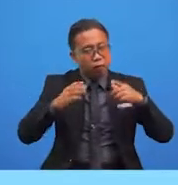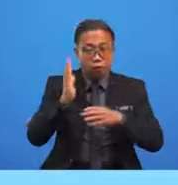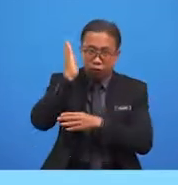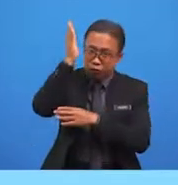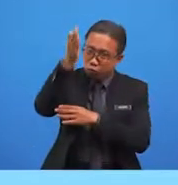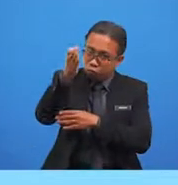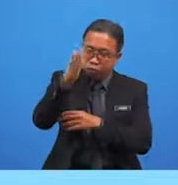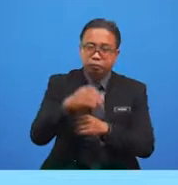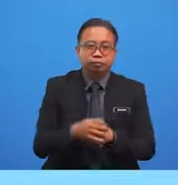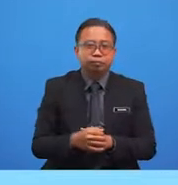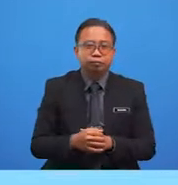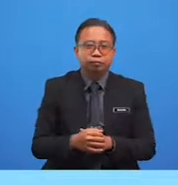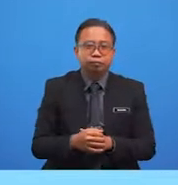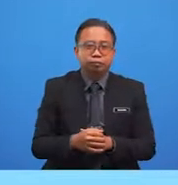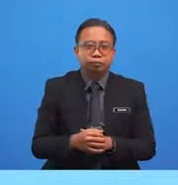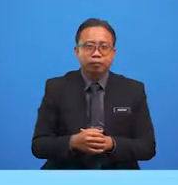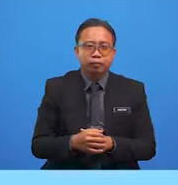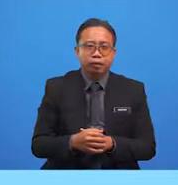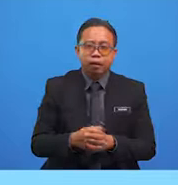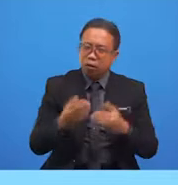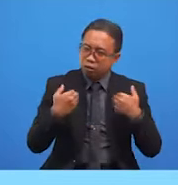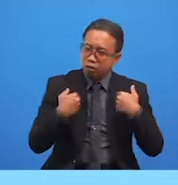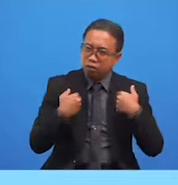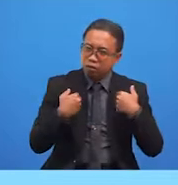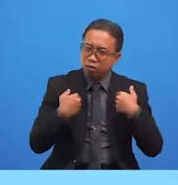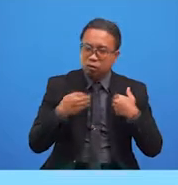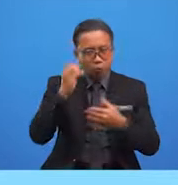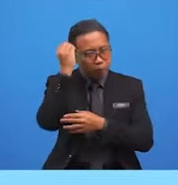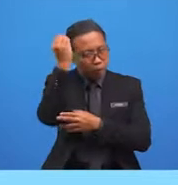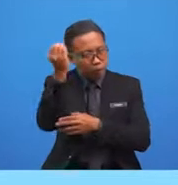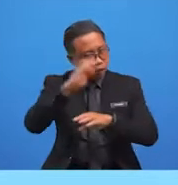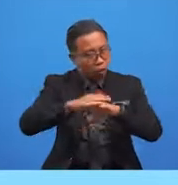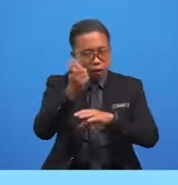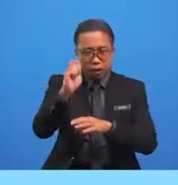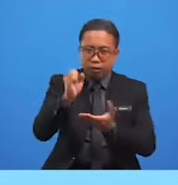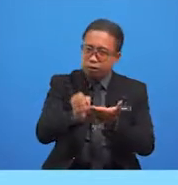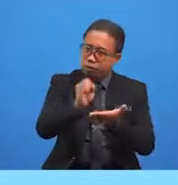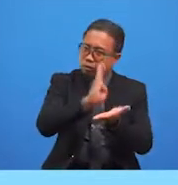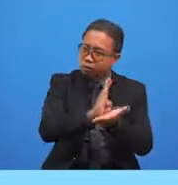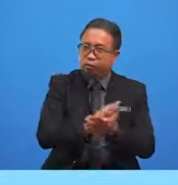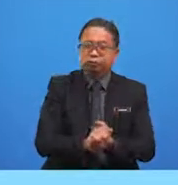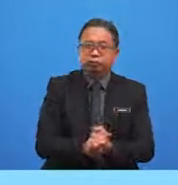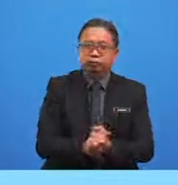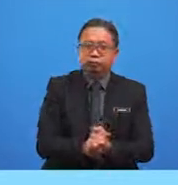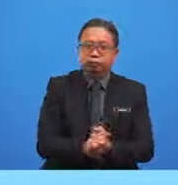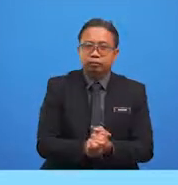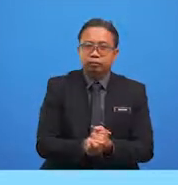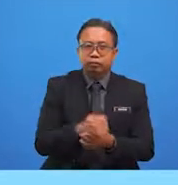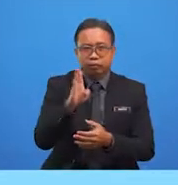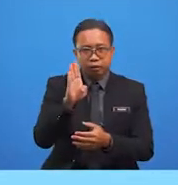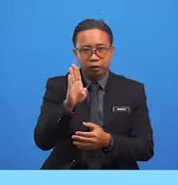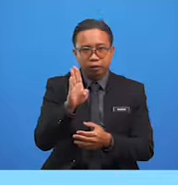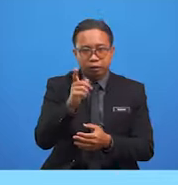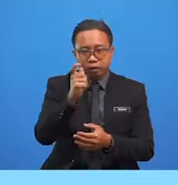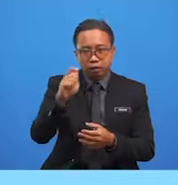future? Scientists have different opinion on this subject. On the one hand,